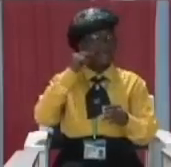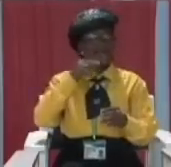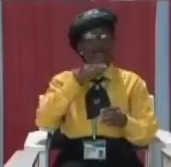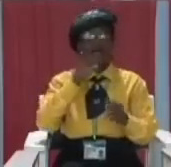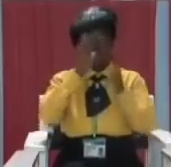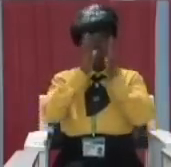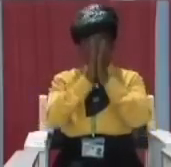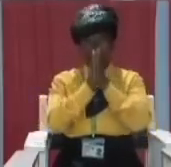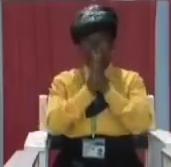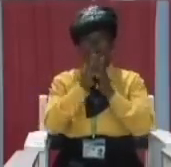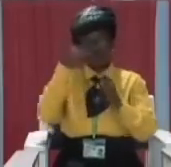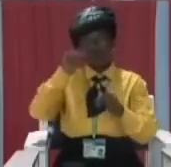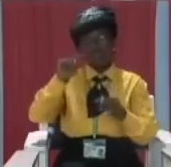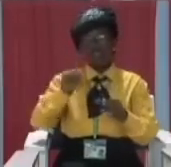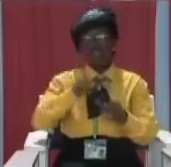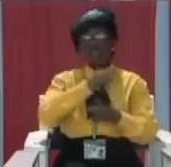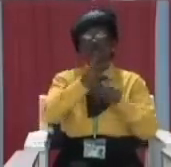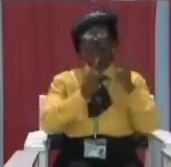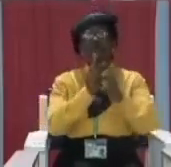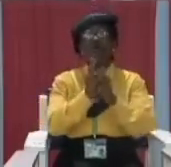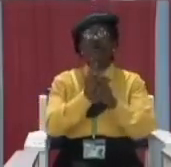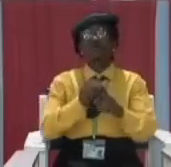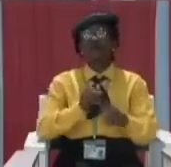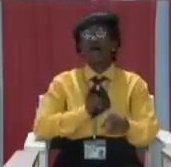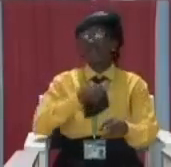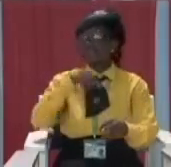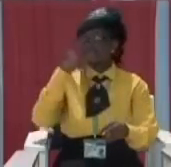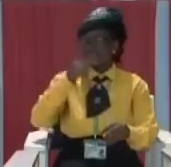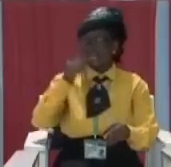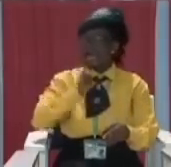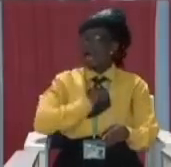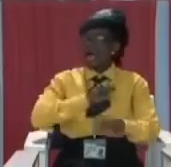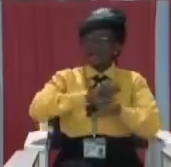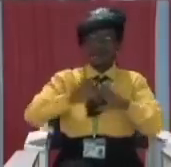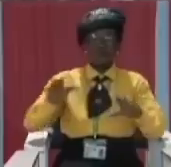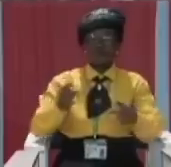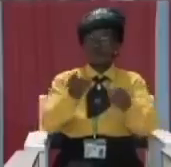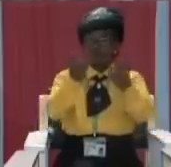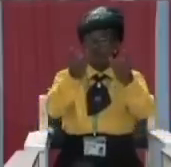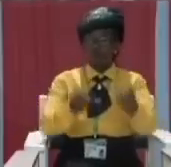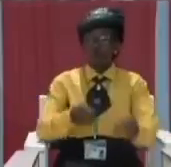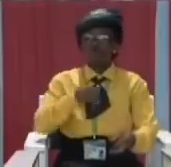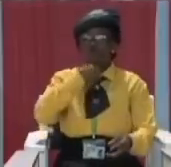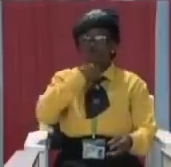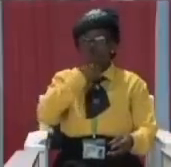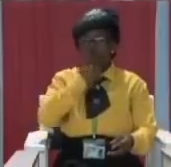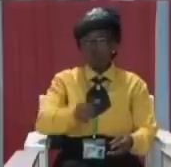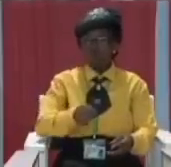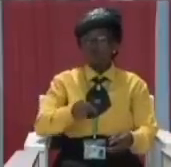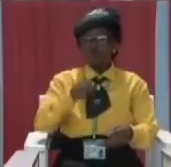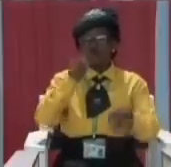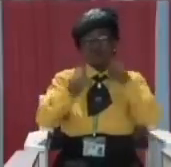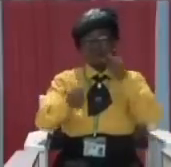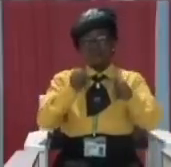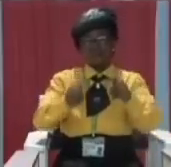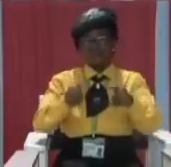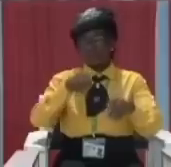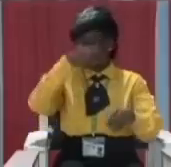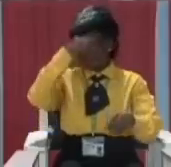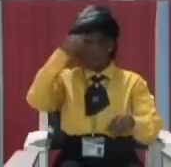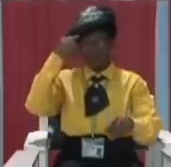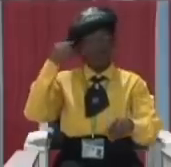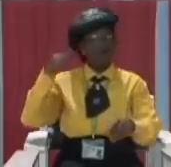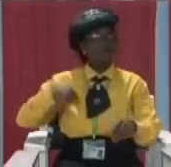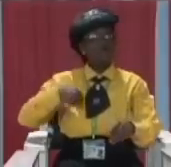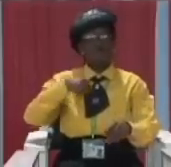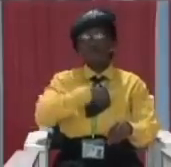And I say I don't want old people, because we're going to need people who are healthy